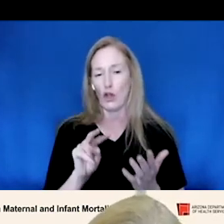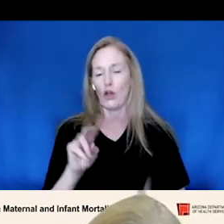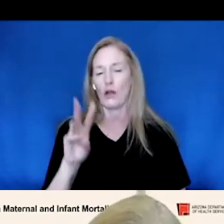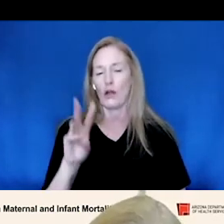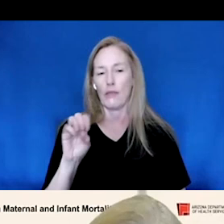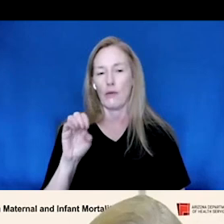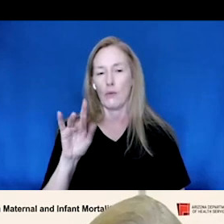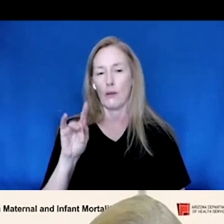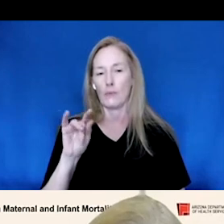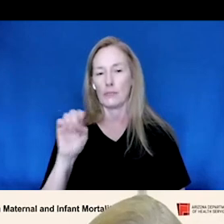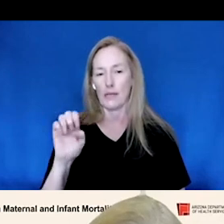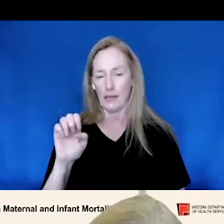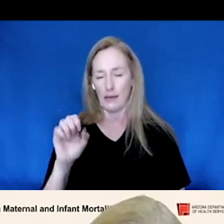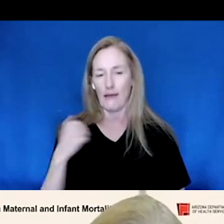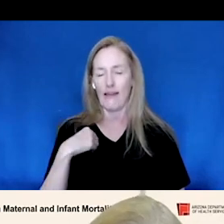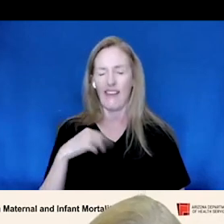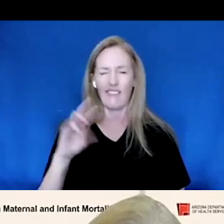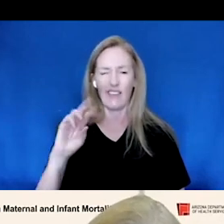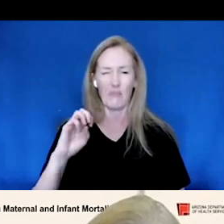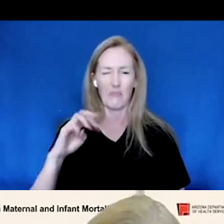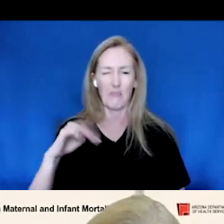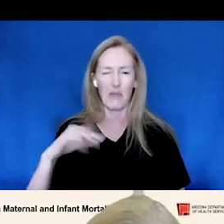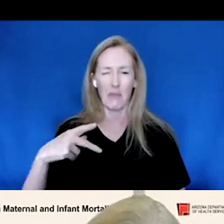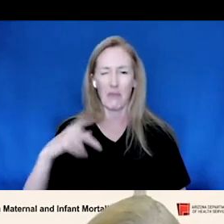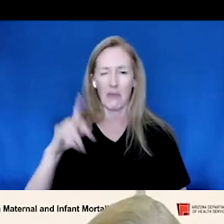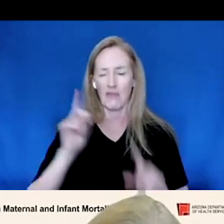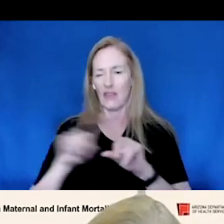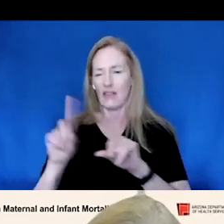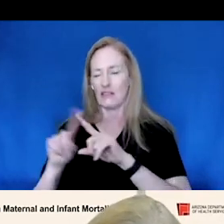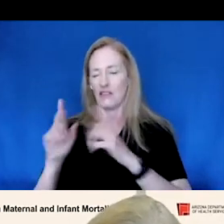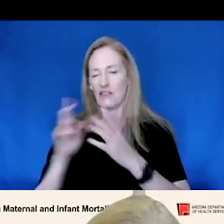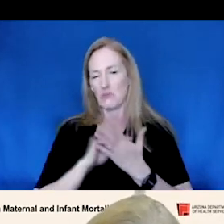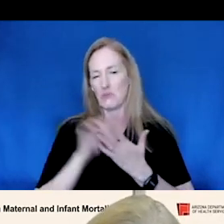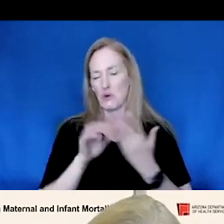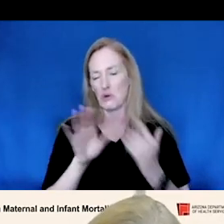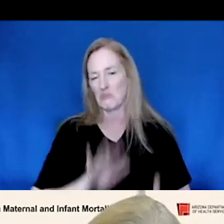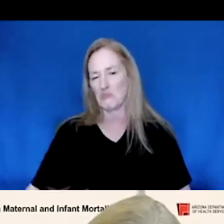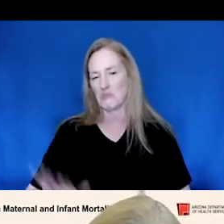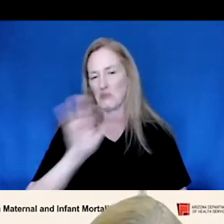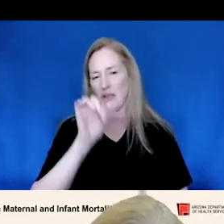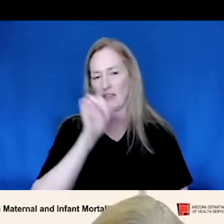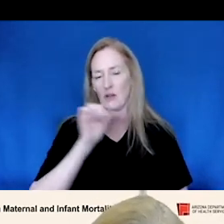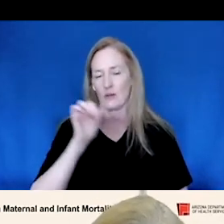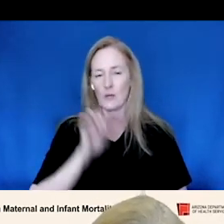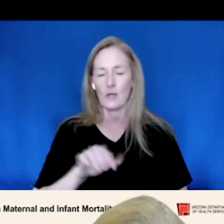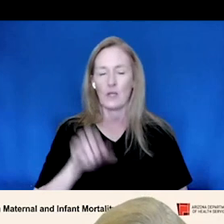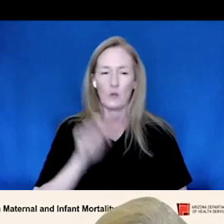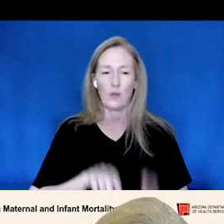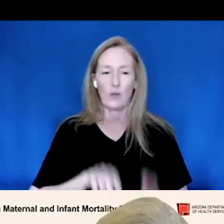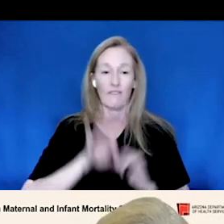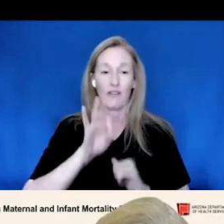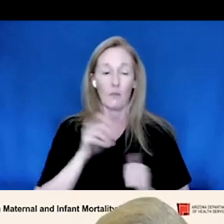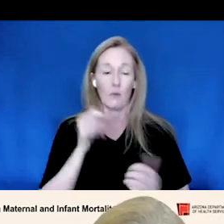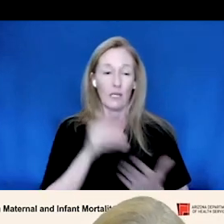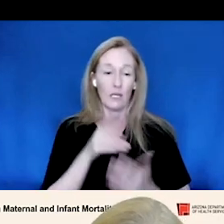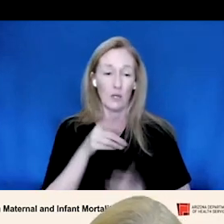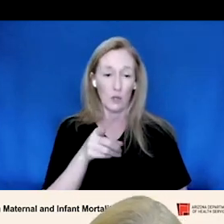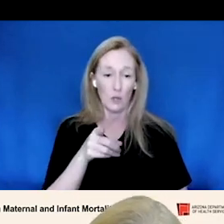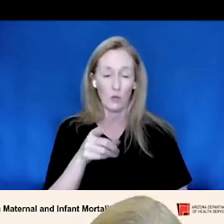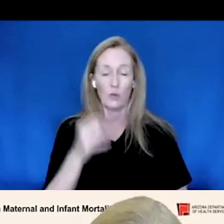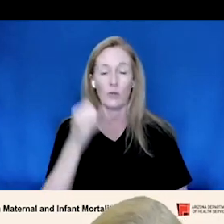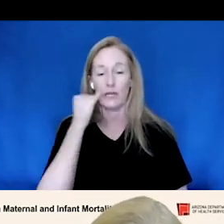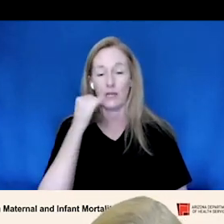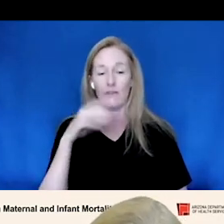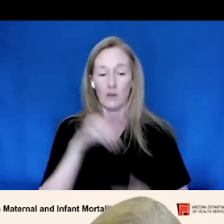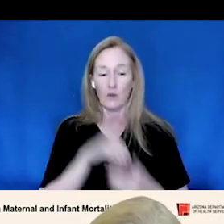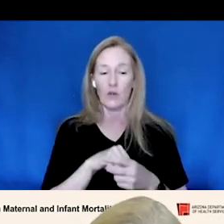the home visiting programs throughout the state. So you can find one that's close to you. If you are located within the 32 zip codes, I invite